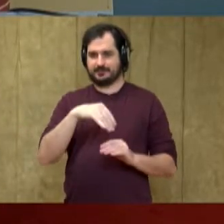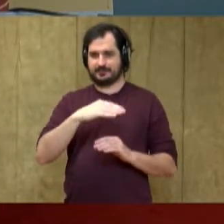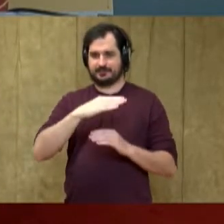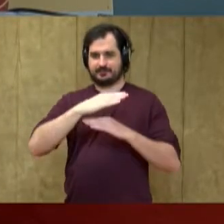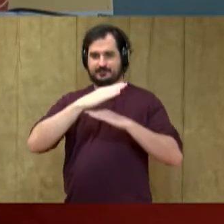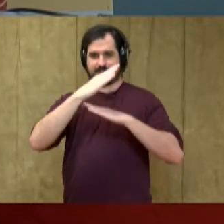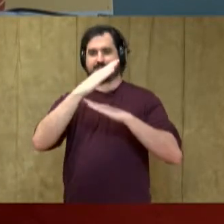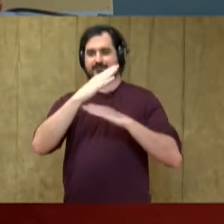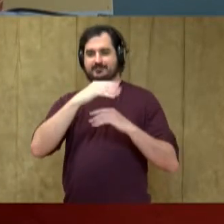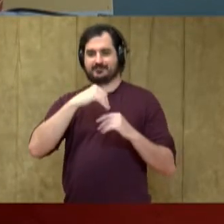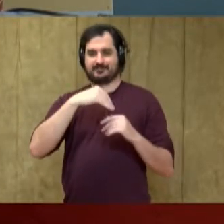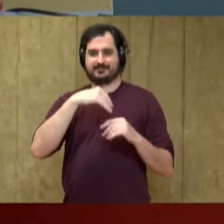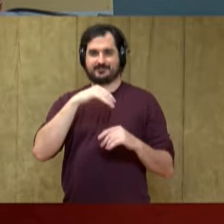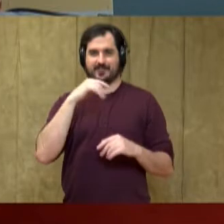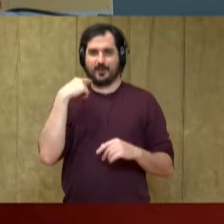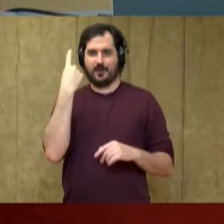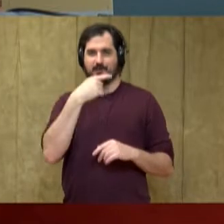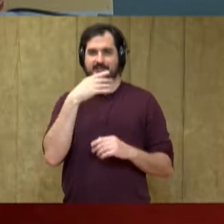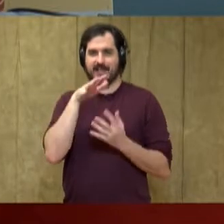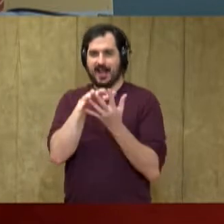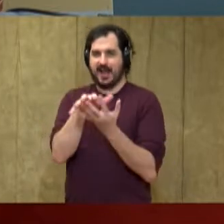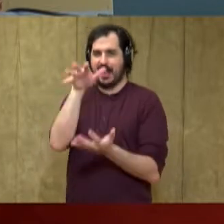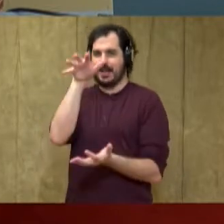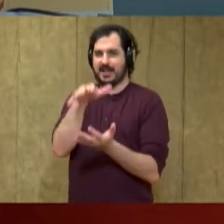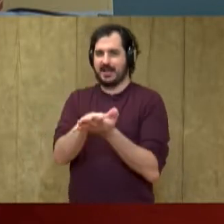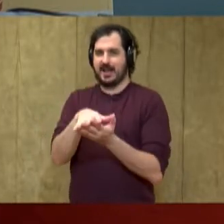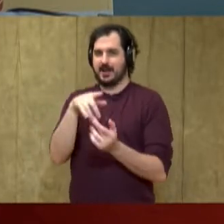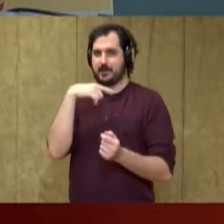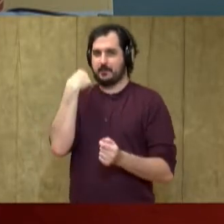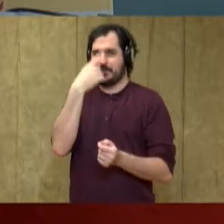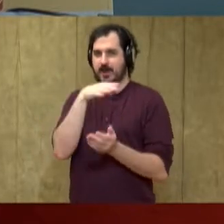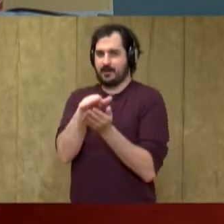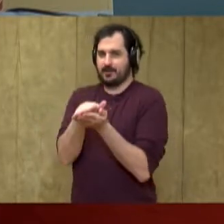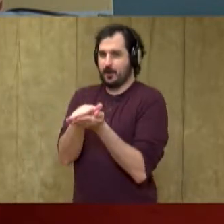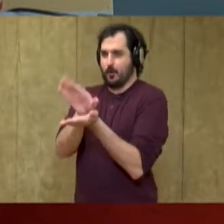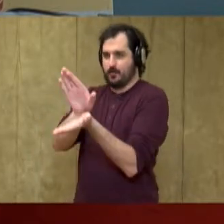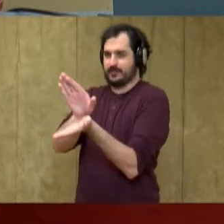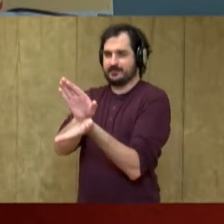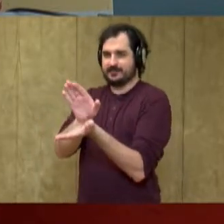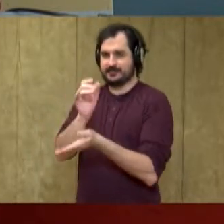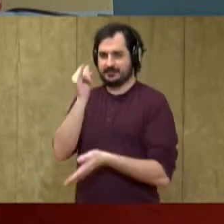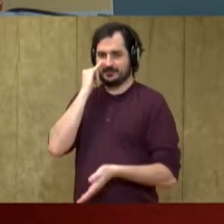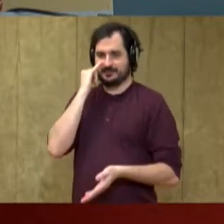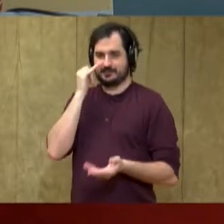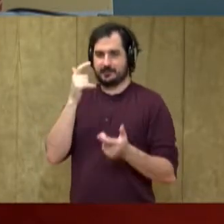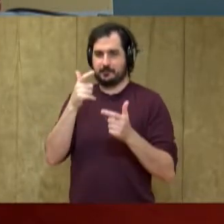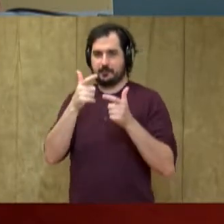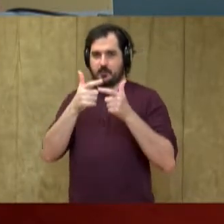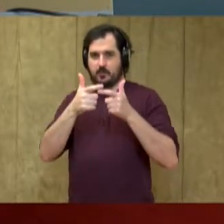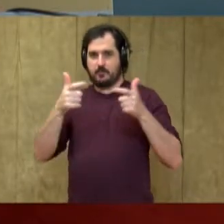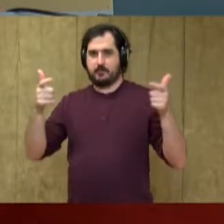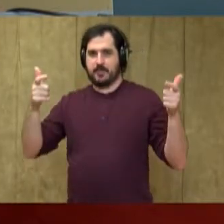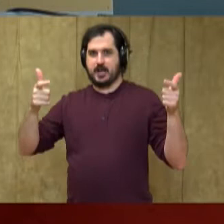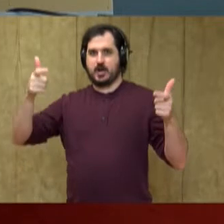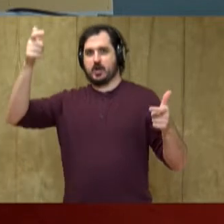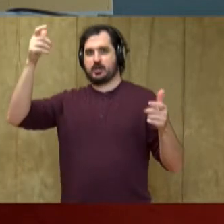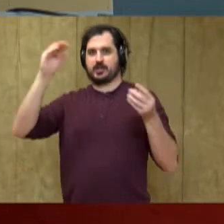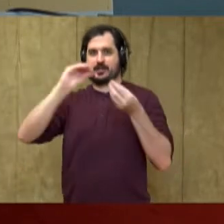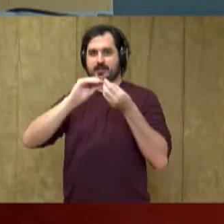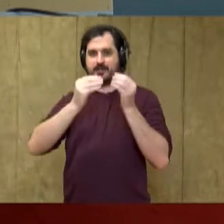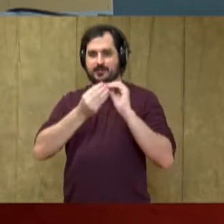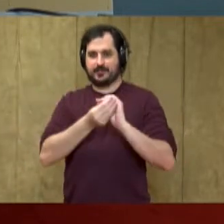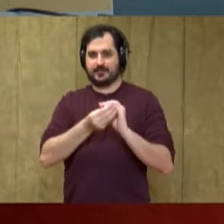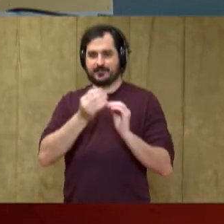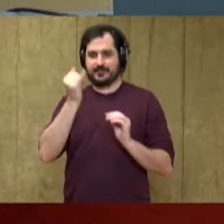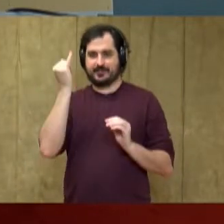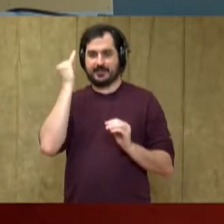going to have the alligator mouth open if it's a greater number. If that number's smaller, you're going to have that